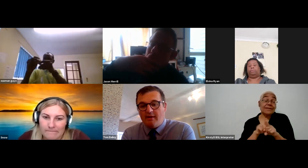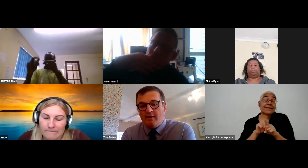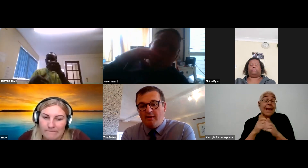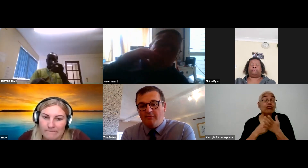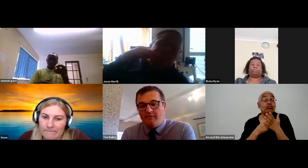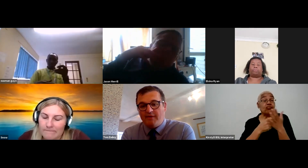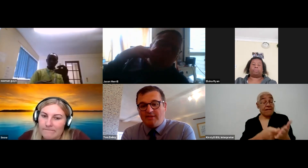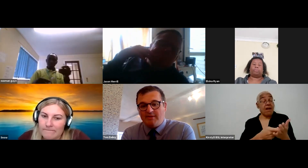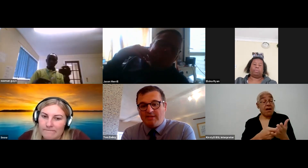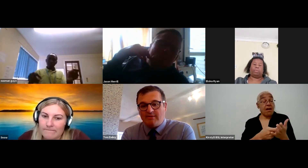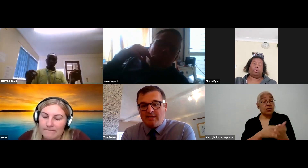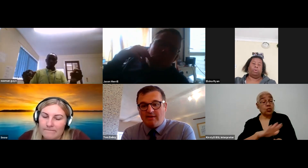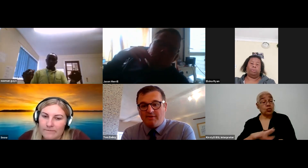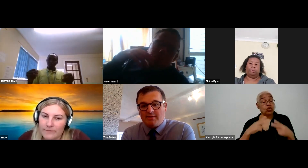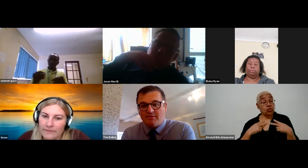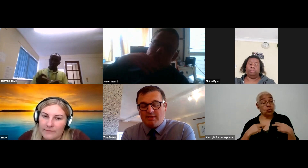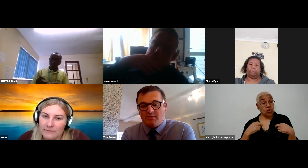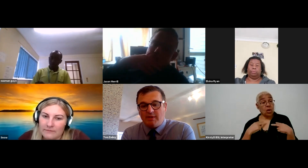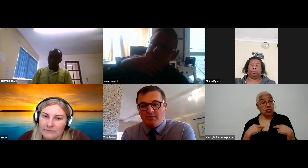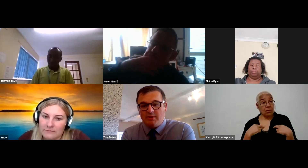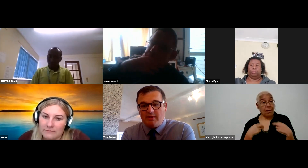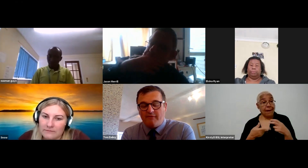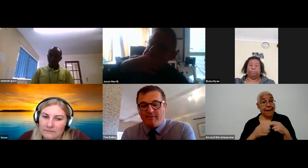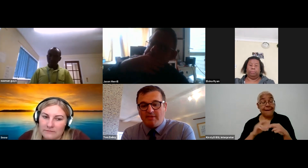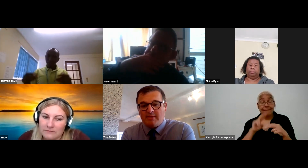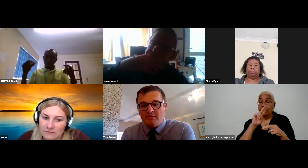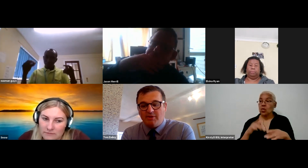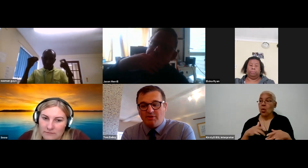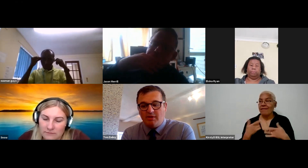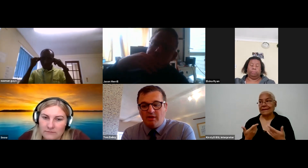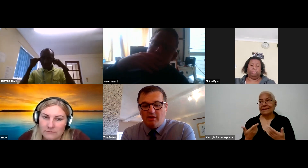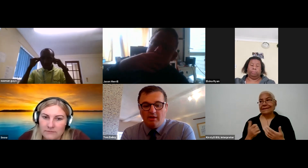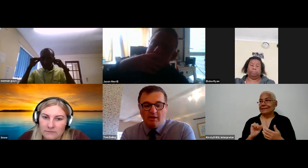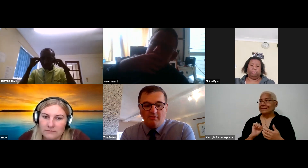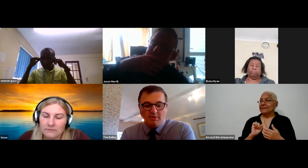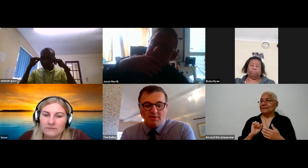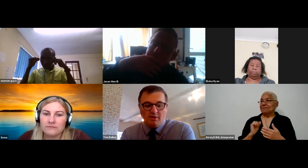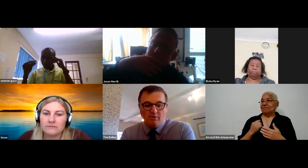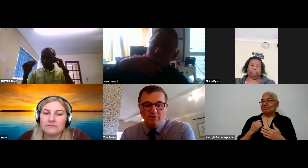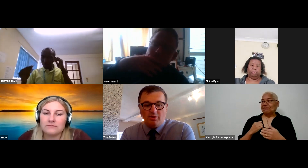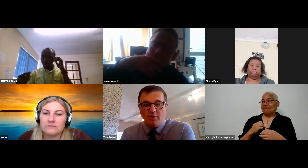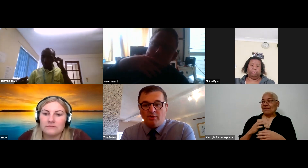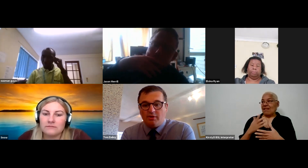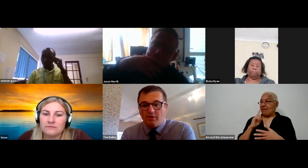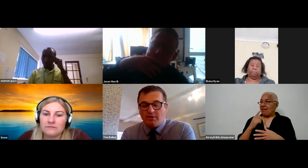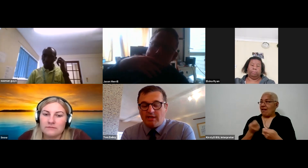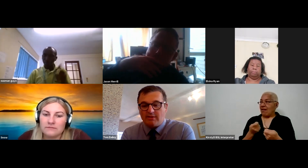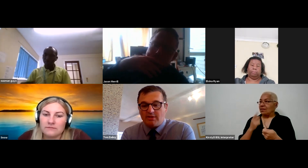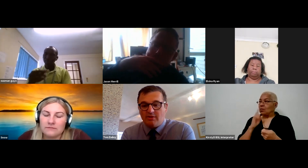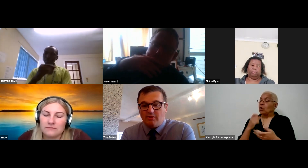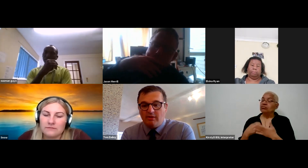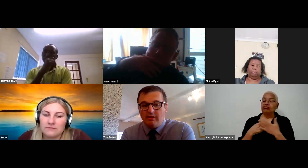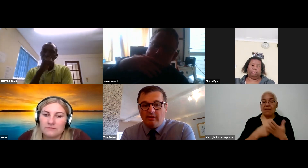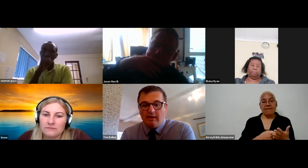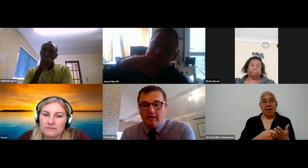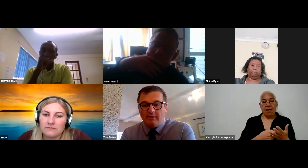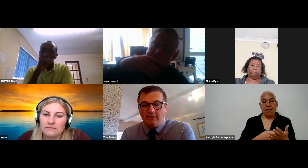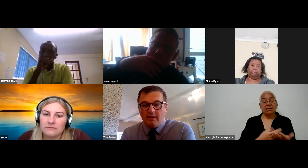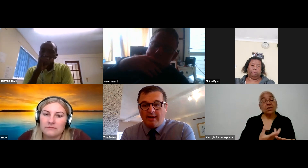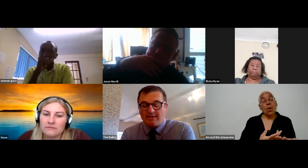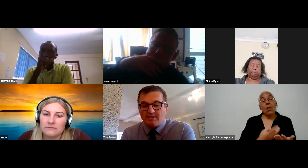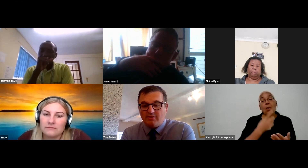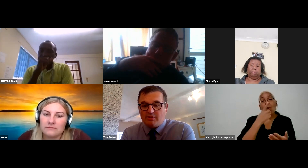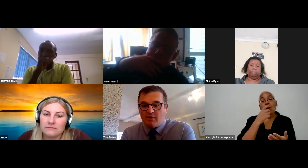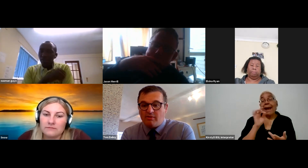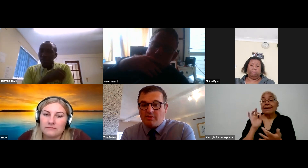social care if they felt it was outside of the school situation, within the family situation. So you could contact the school